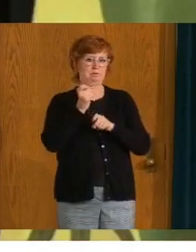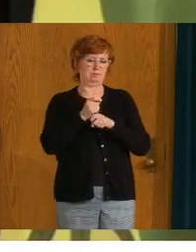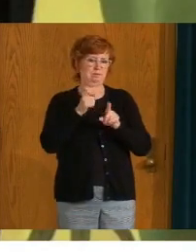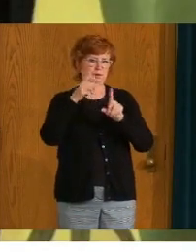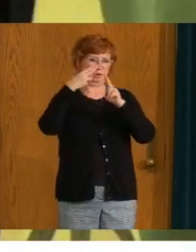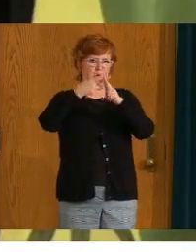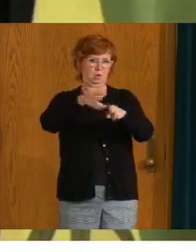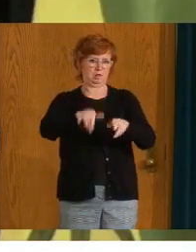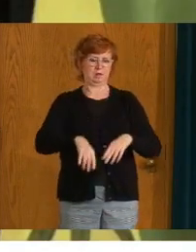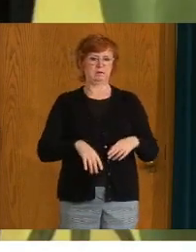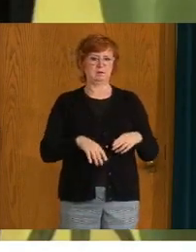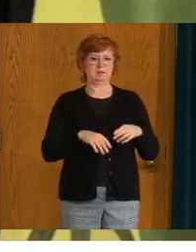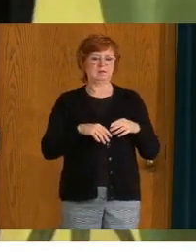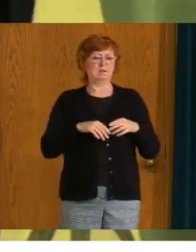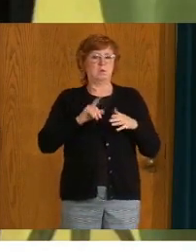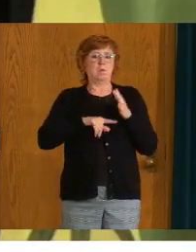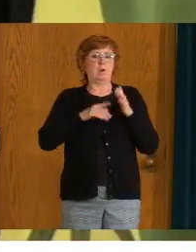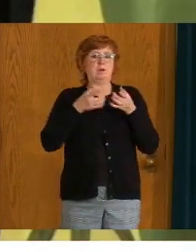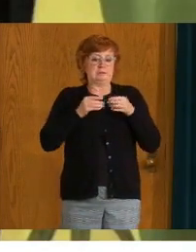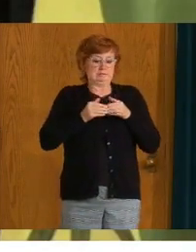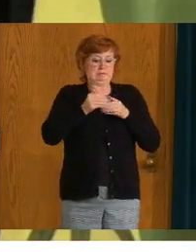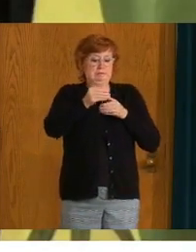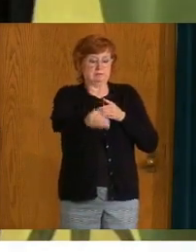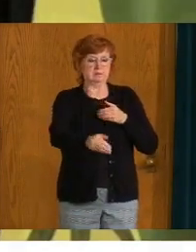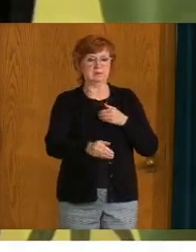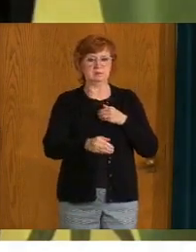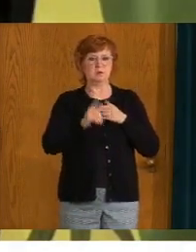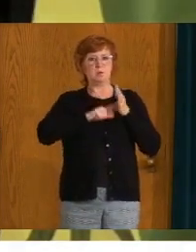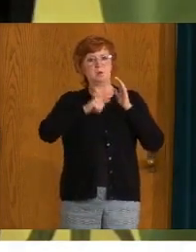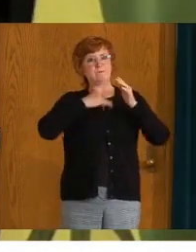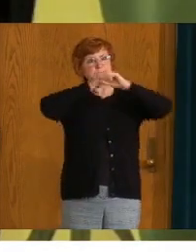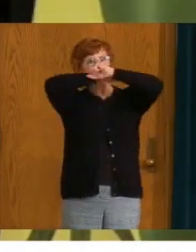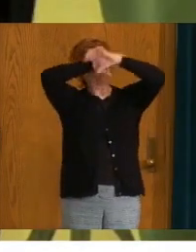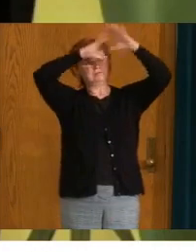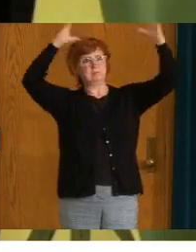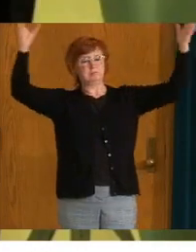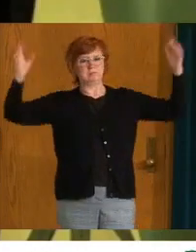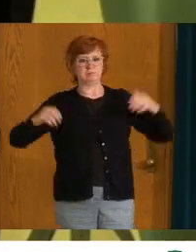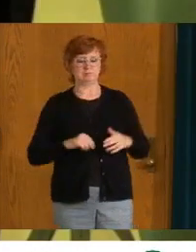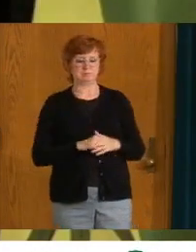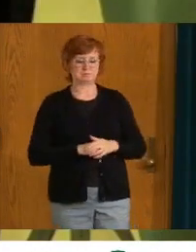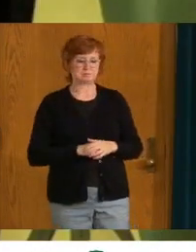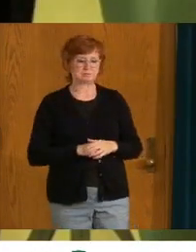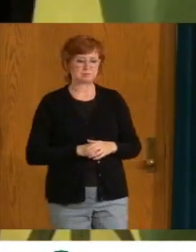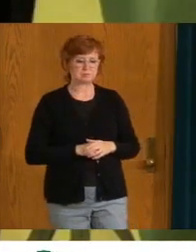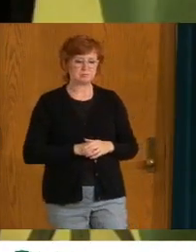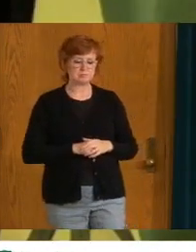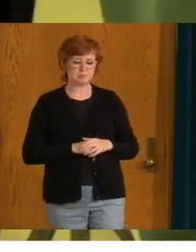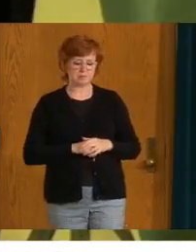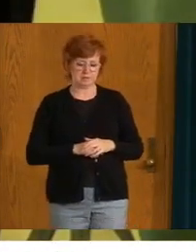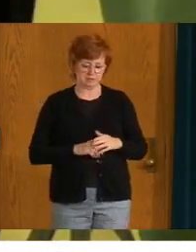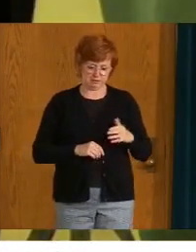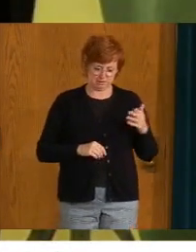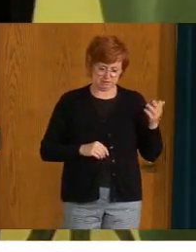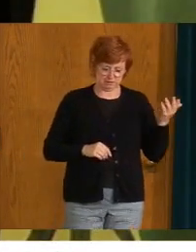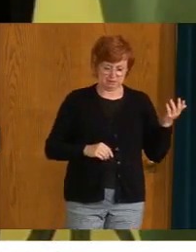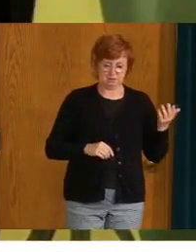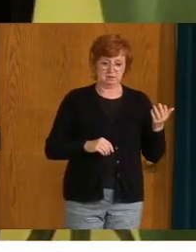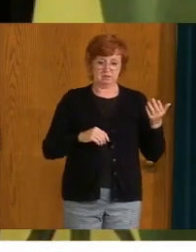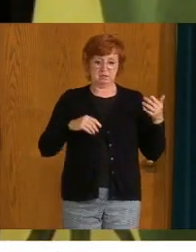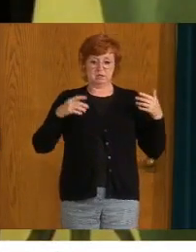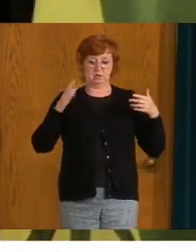the stadium? Well, it'll look exactly what Saskatchewan people want it to look like. Obviously, there will be no restrictions